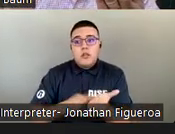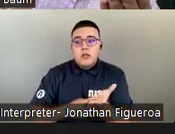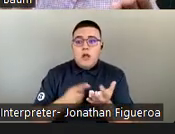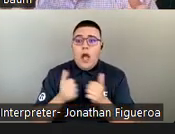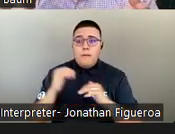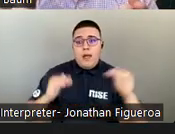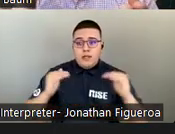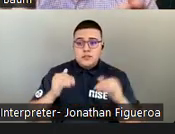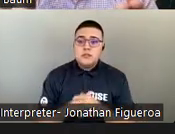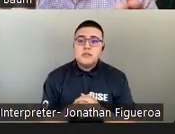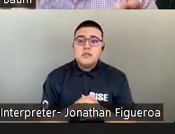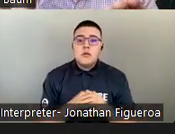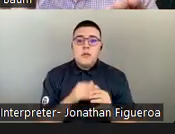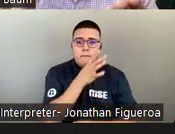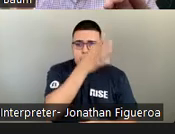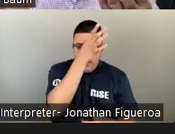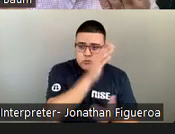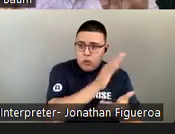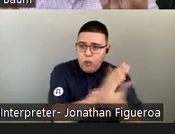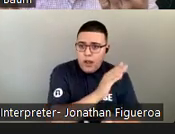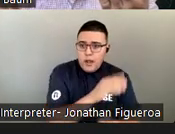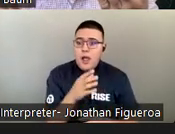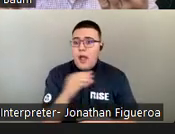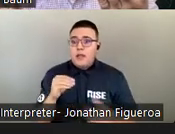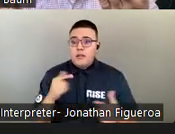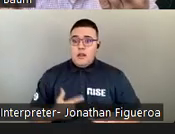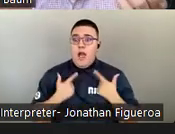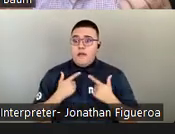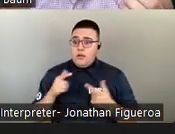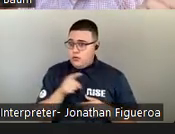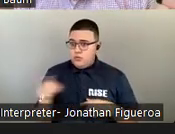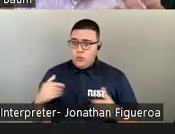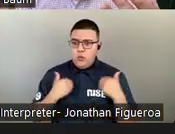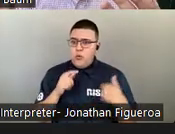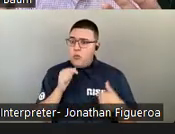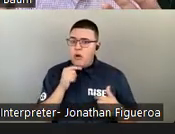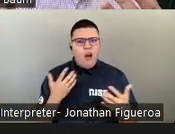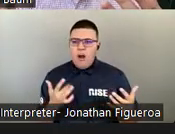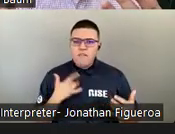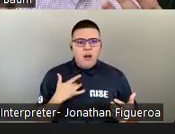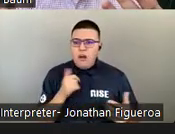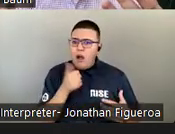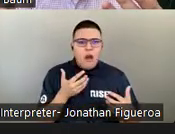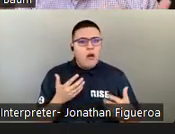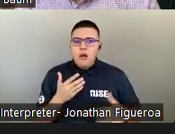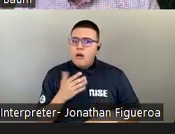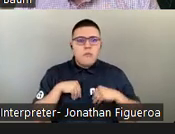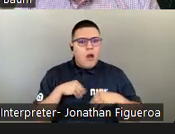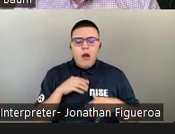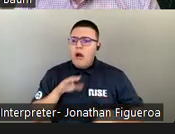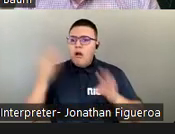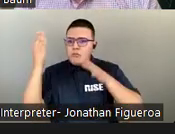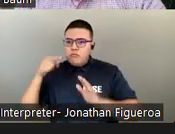between parents' rights and the lives of our youth. They're not always in